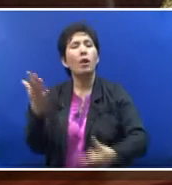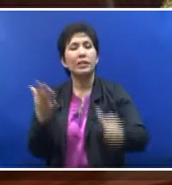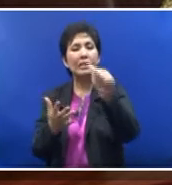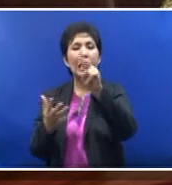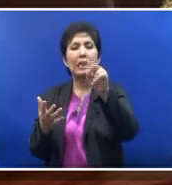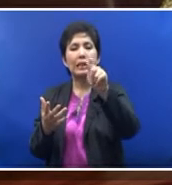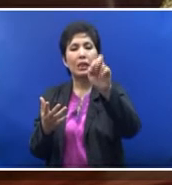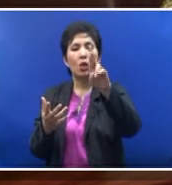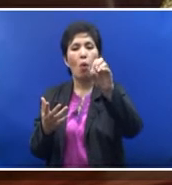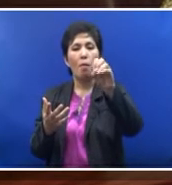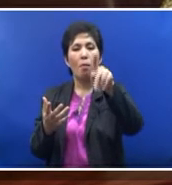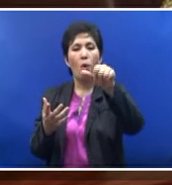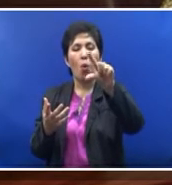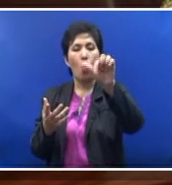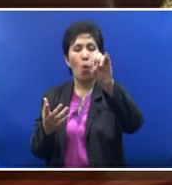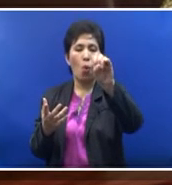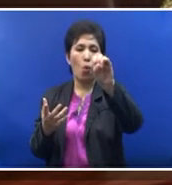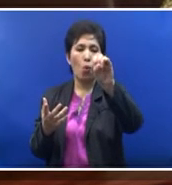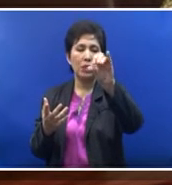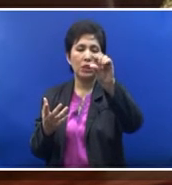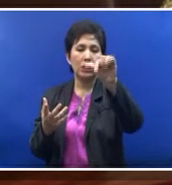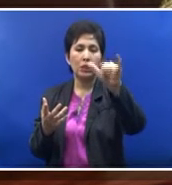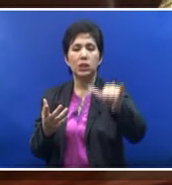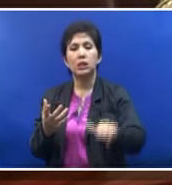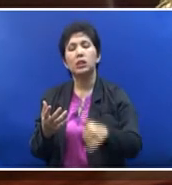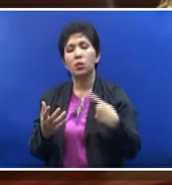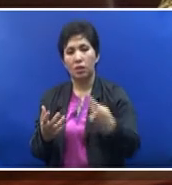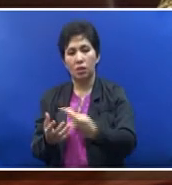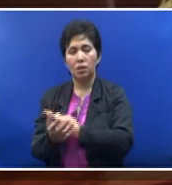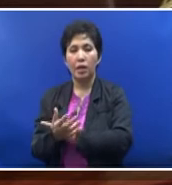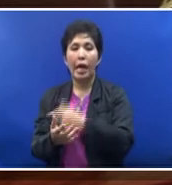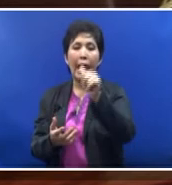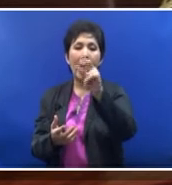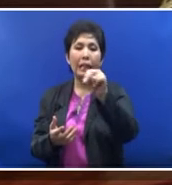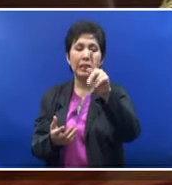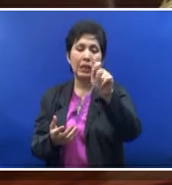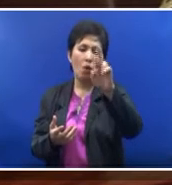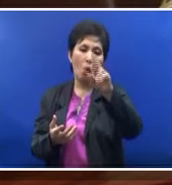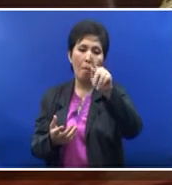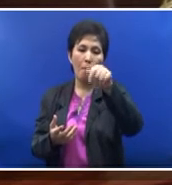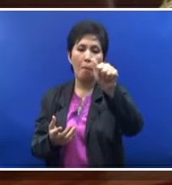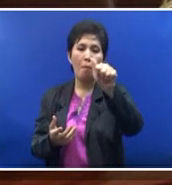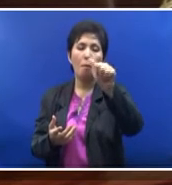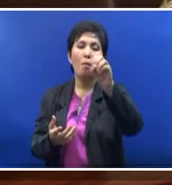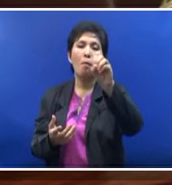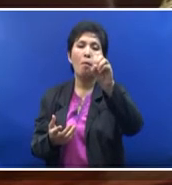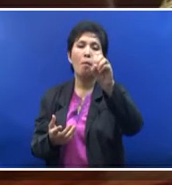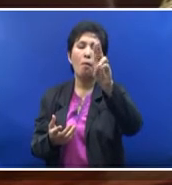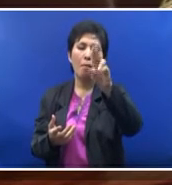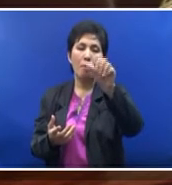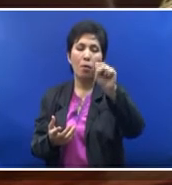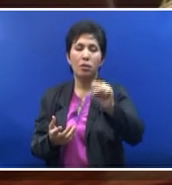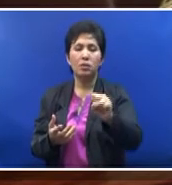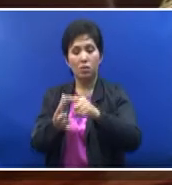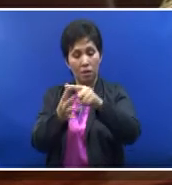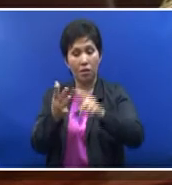anthropology? Okay, so basically, it derived from anthropos, okay, which means